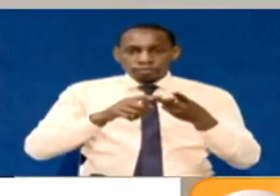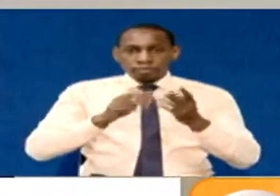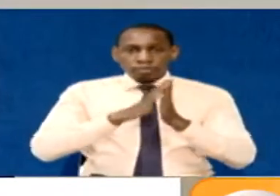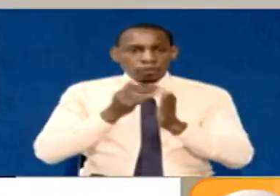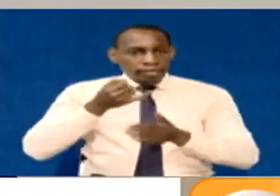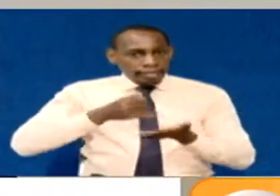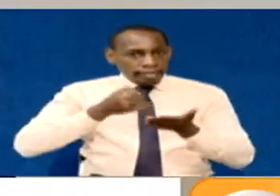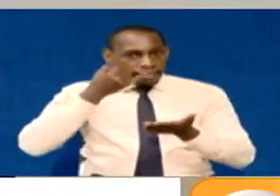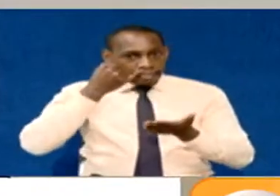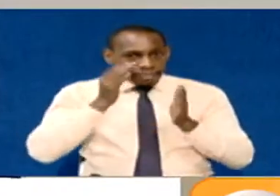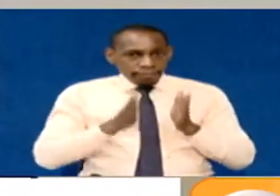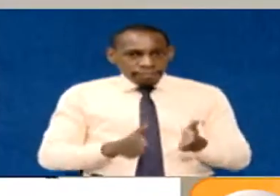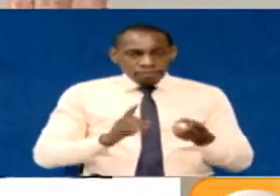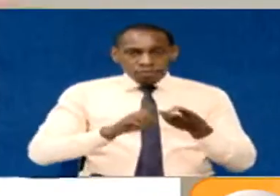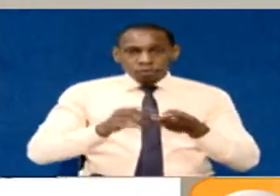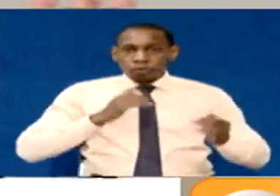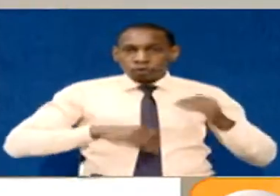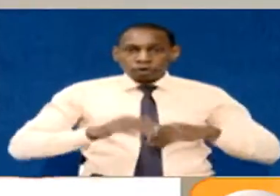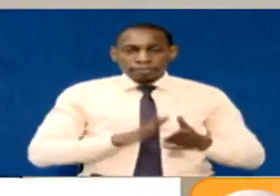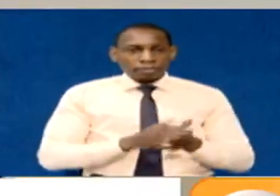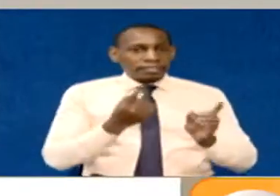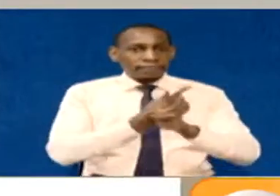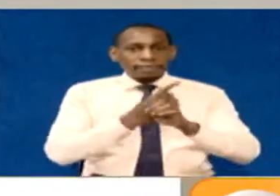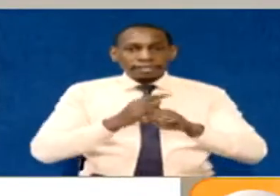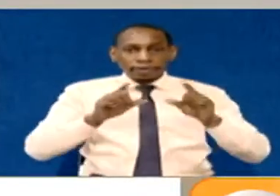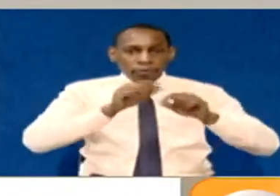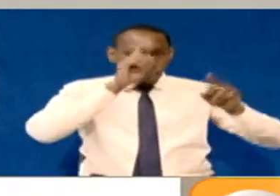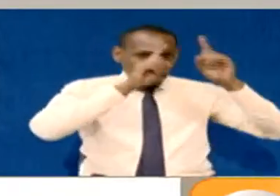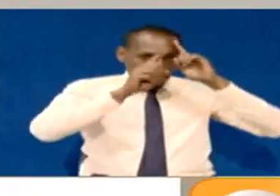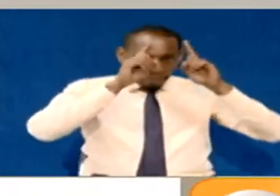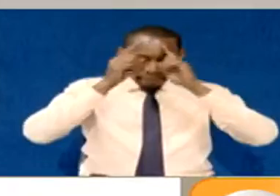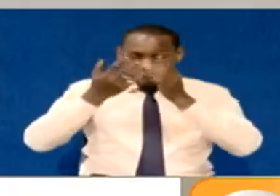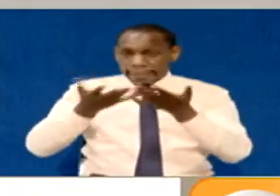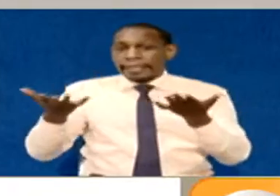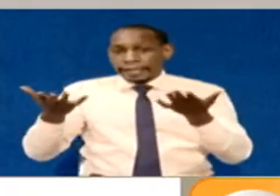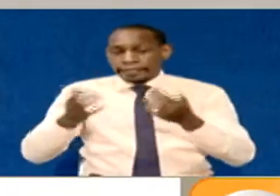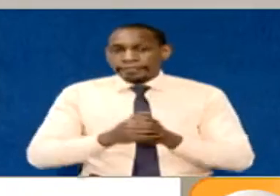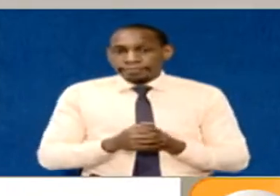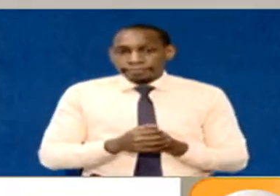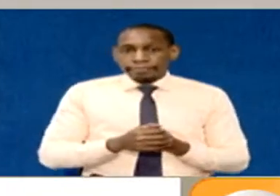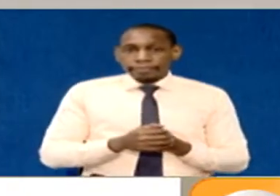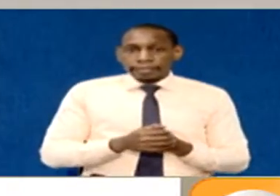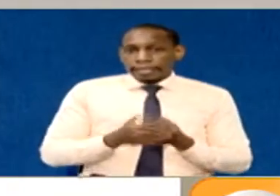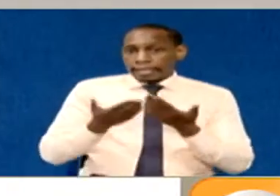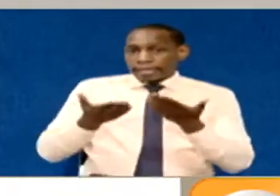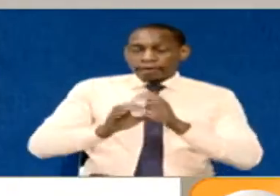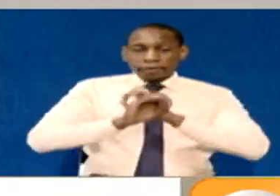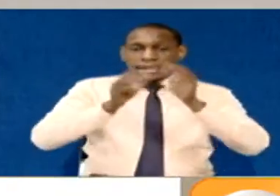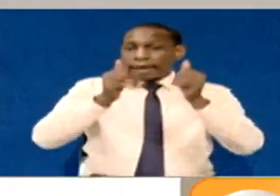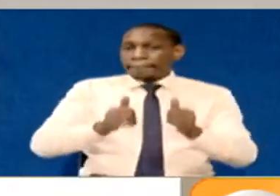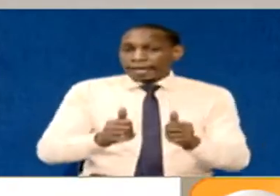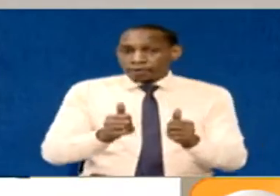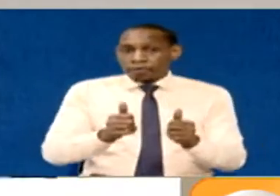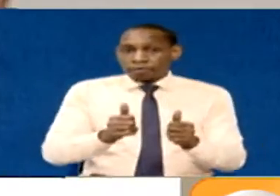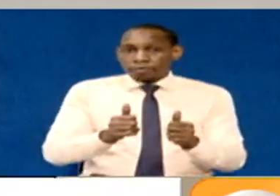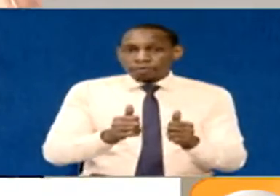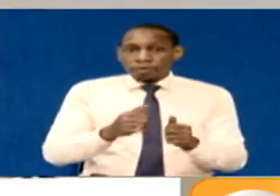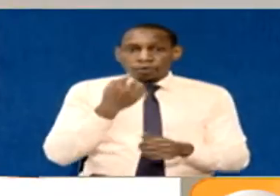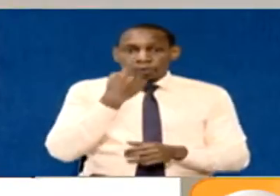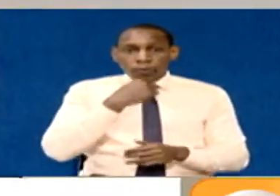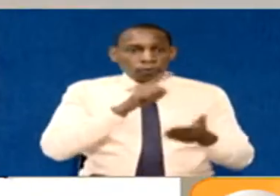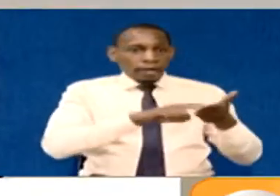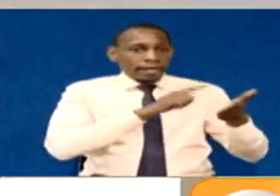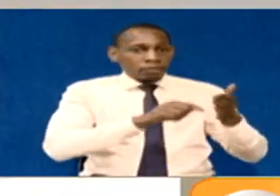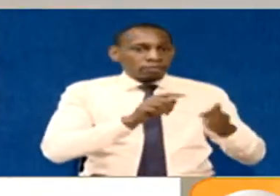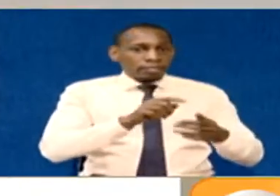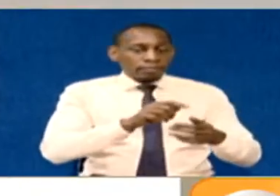else to issues of corruption. There are all manner of allegations that are being made. So, and because it is not clear who is accused of